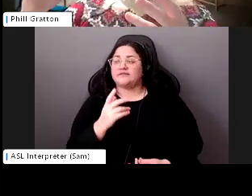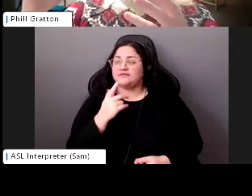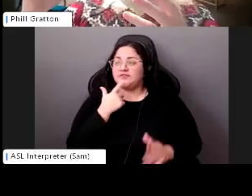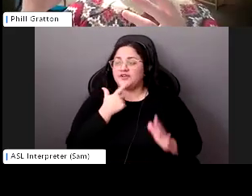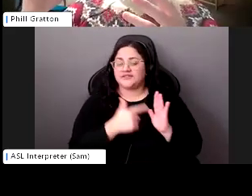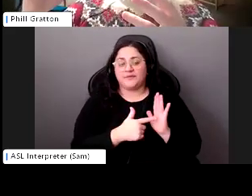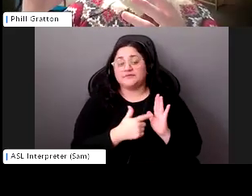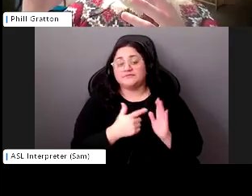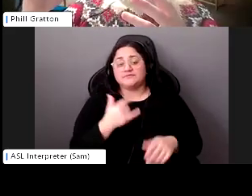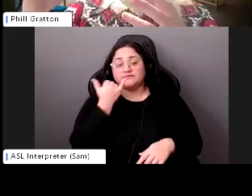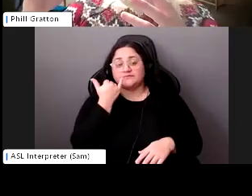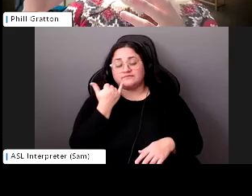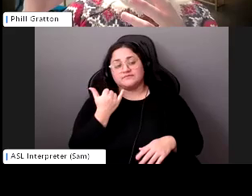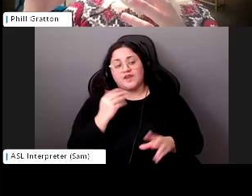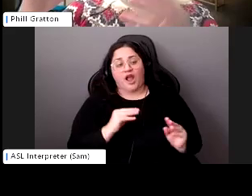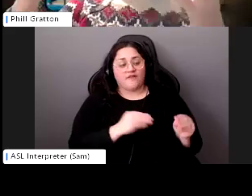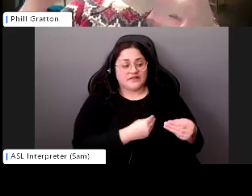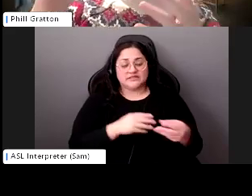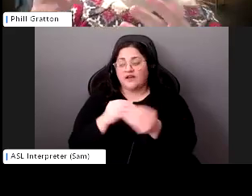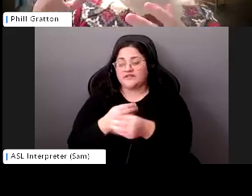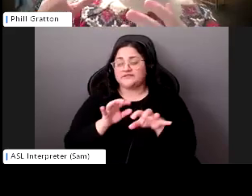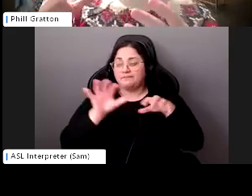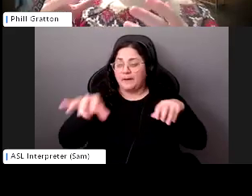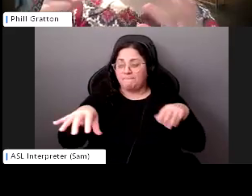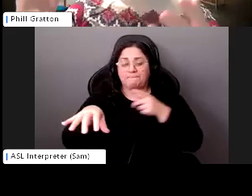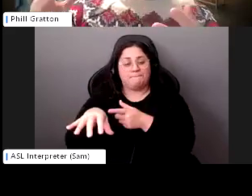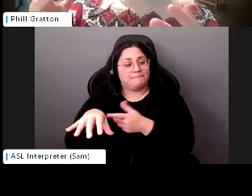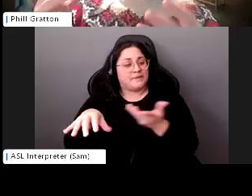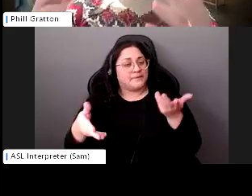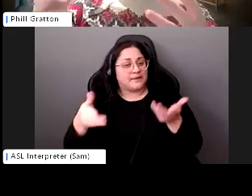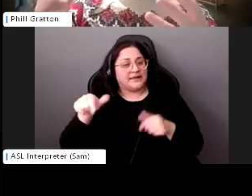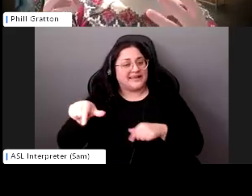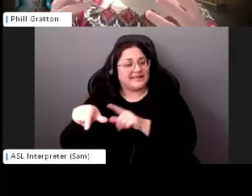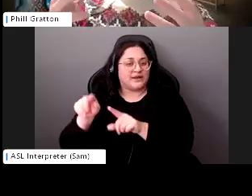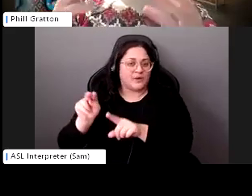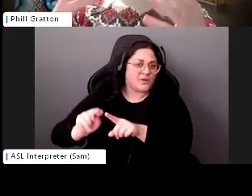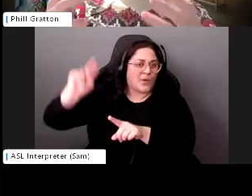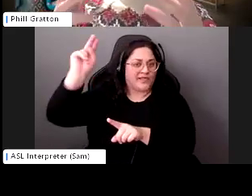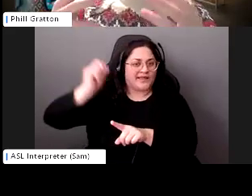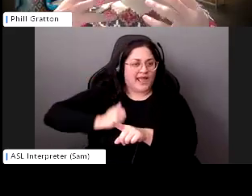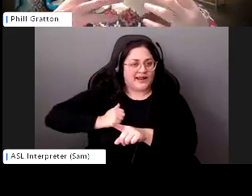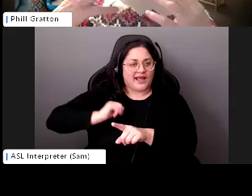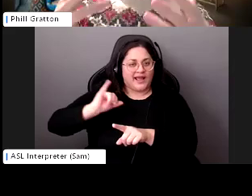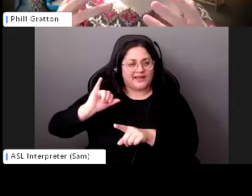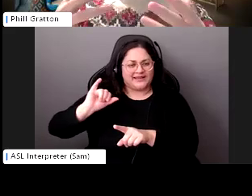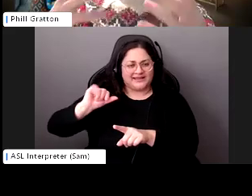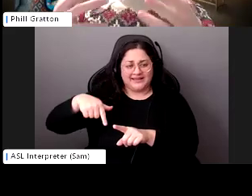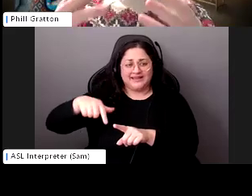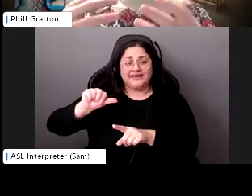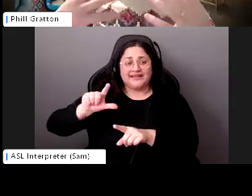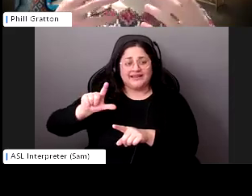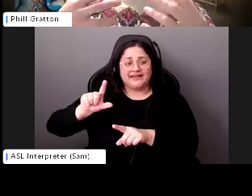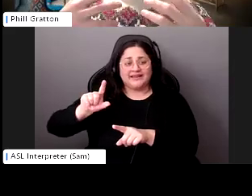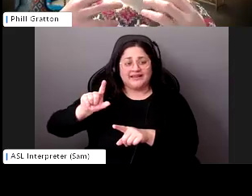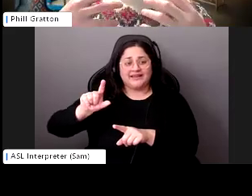let's say, I have an office up in Iqaluit. So my office in Iqaluit, I want to make sure that the people who are there, the